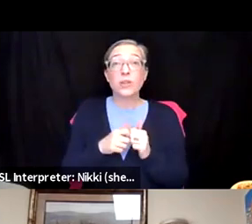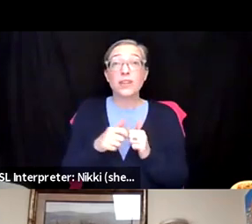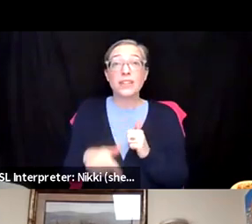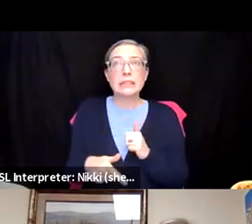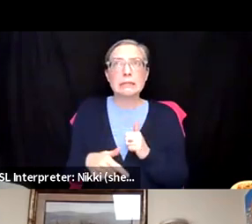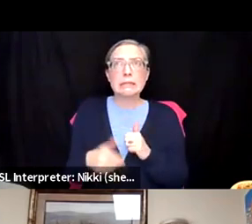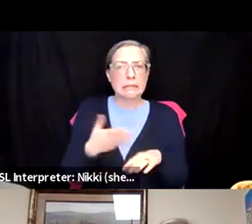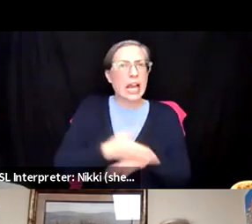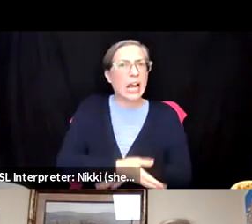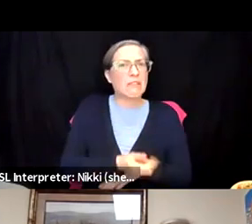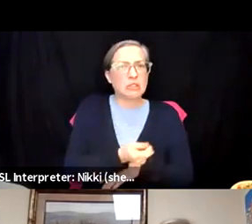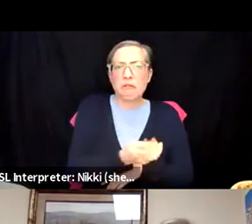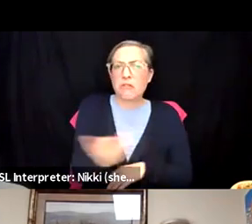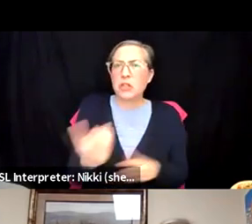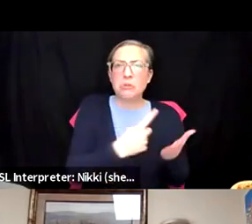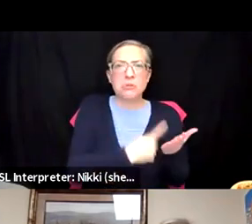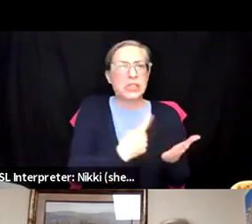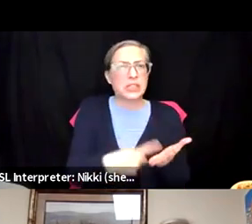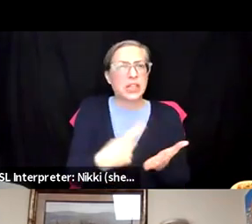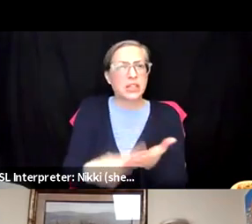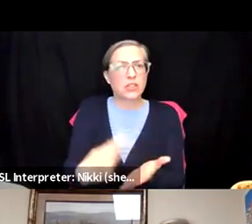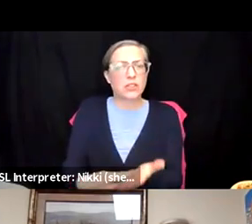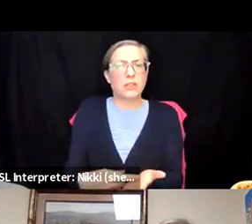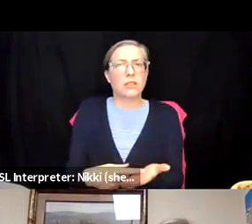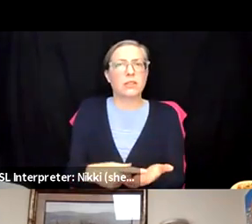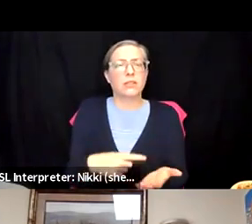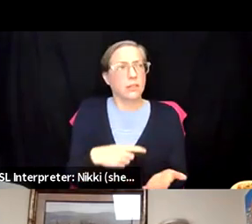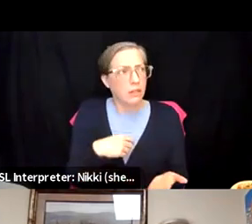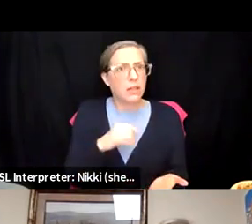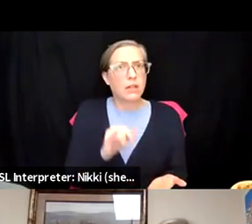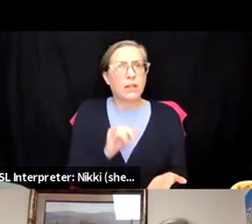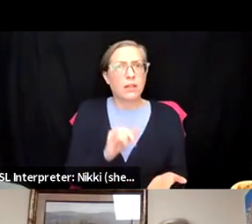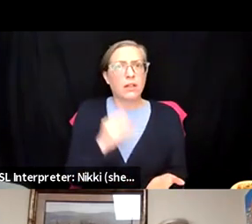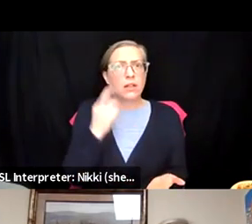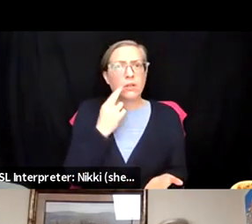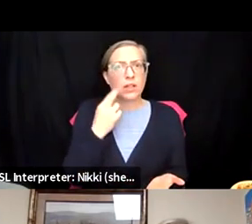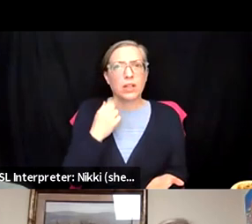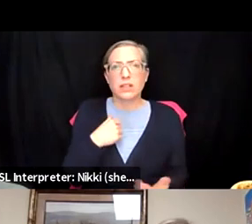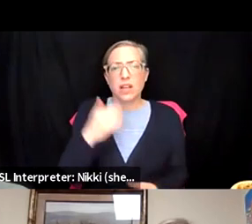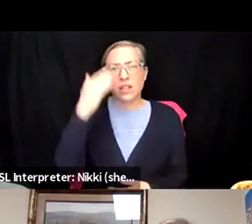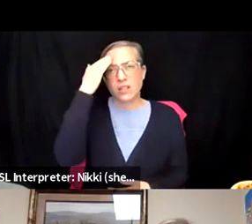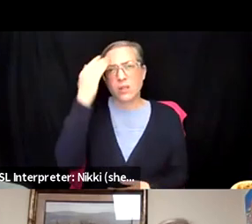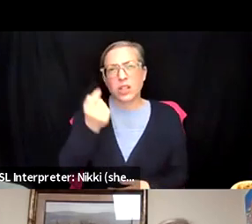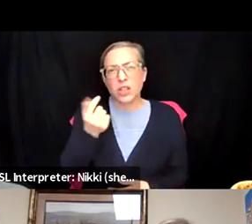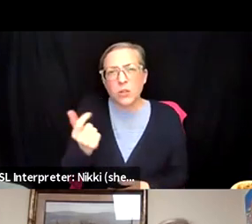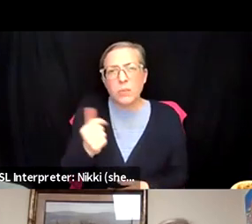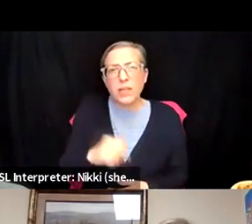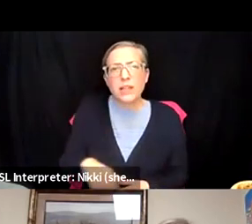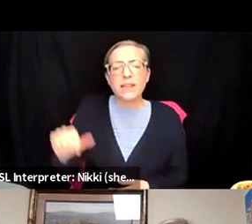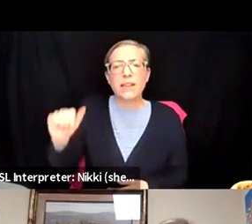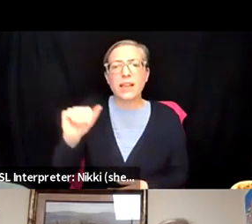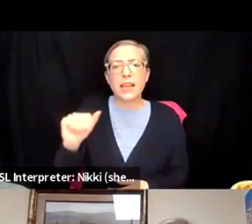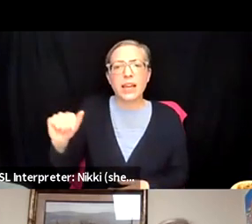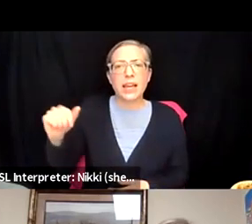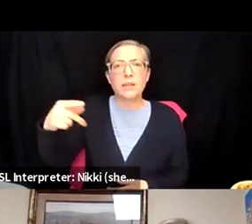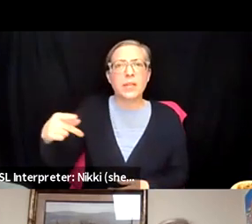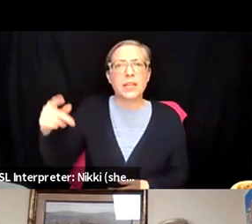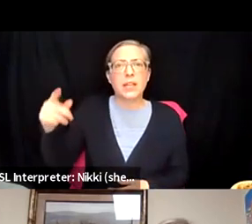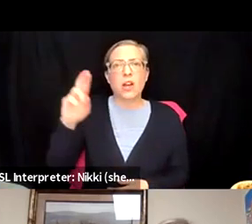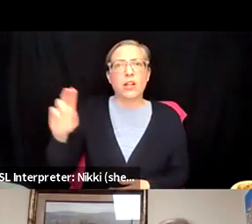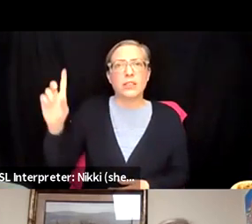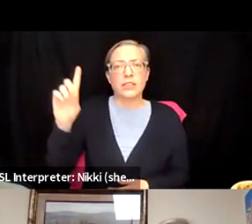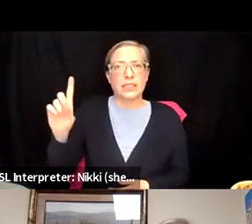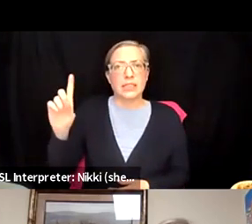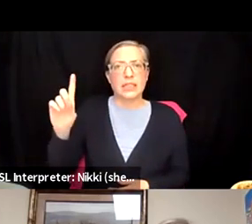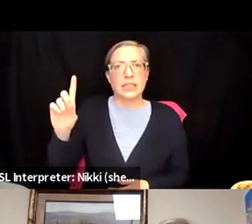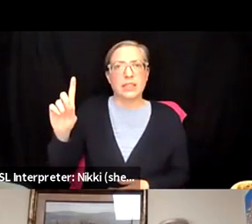and I realized how little I really knew about the ADRCs, the Aging and Disabilities Resource Centers. And while I